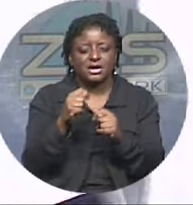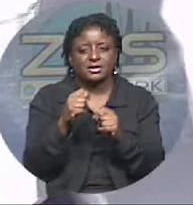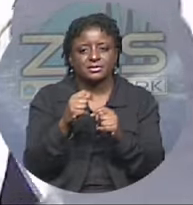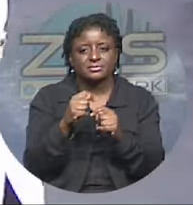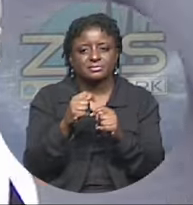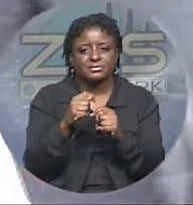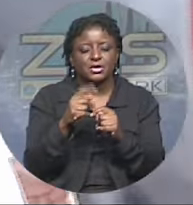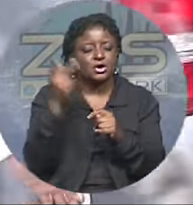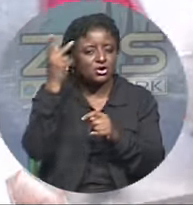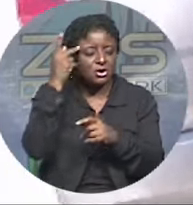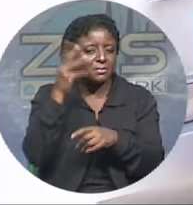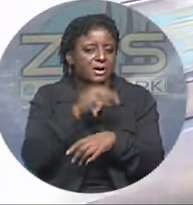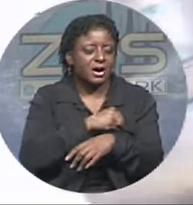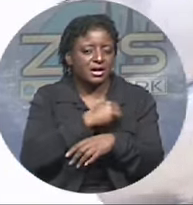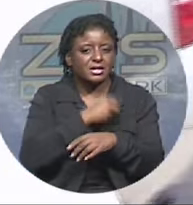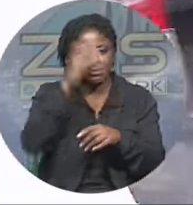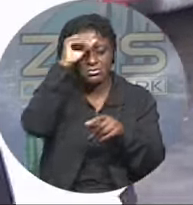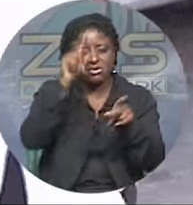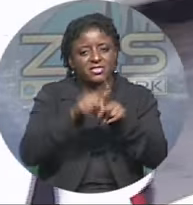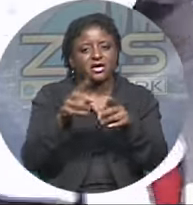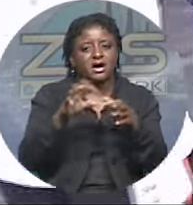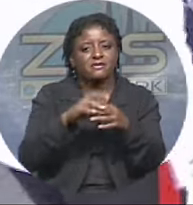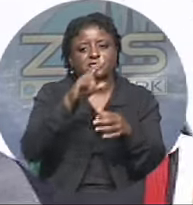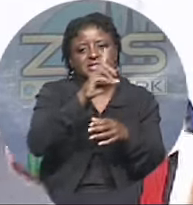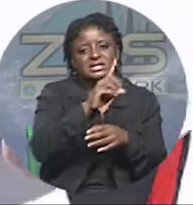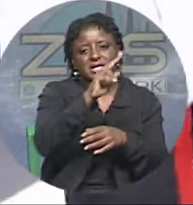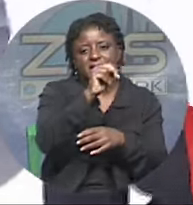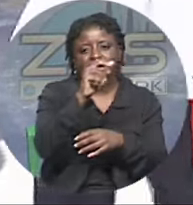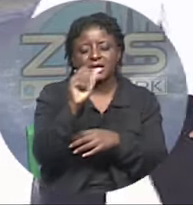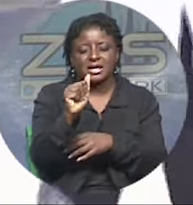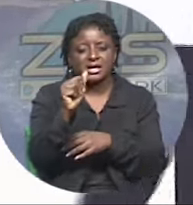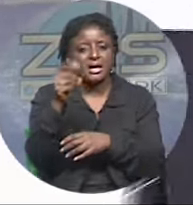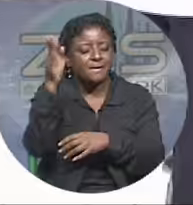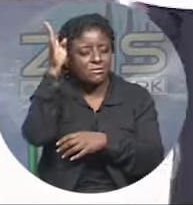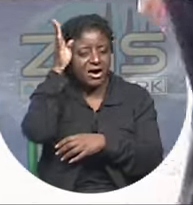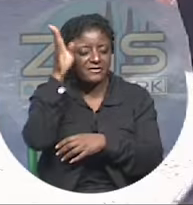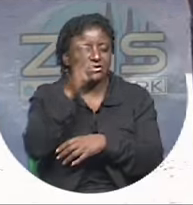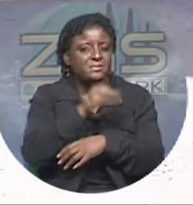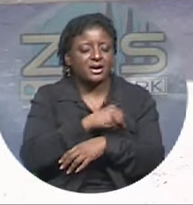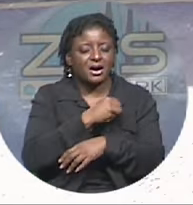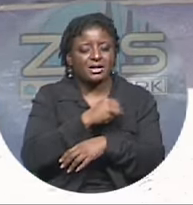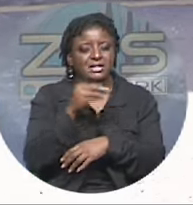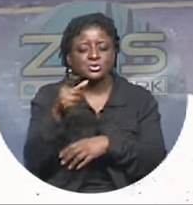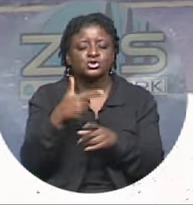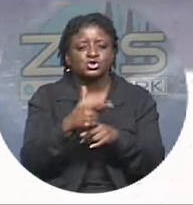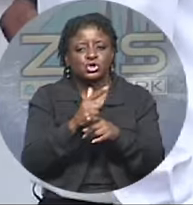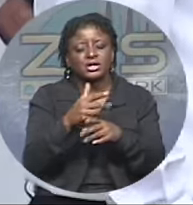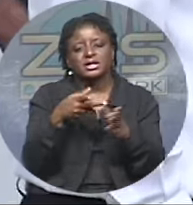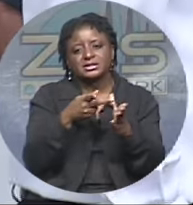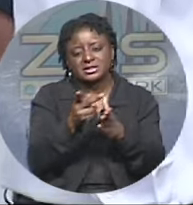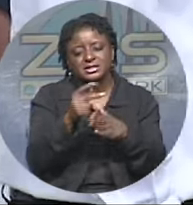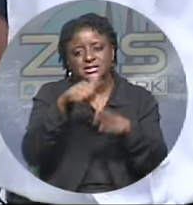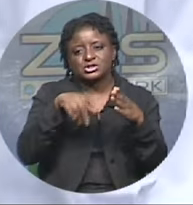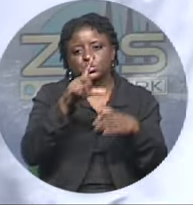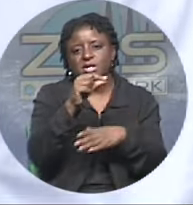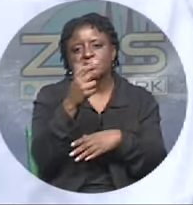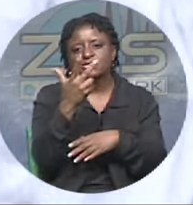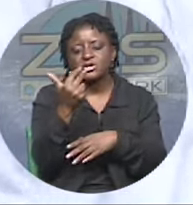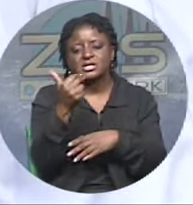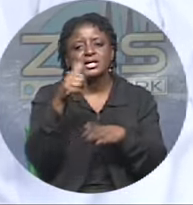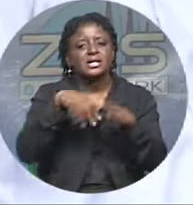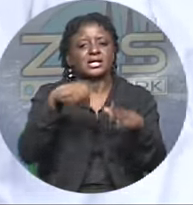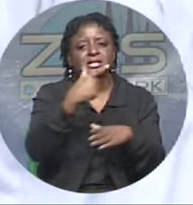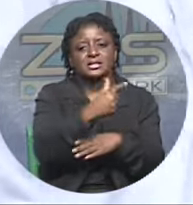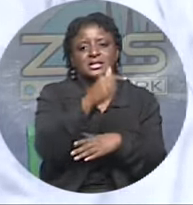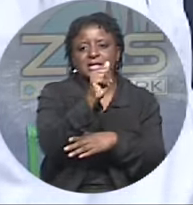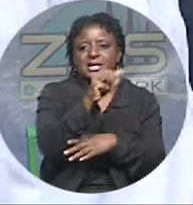leader Branville McCartney. He was shot and killed in the Gambier area in what appeared to be a robbery gone bad in 2013. The